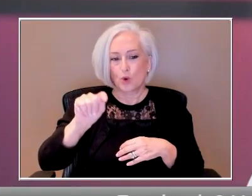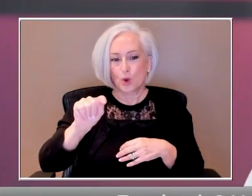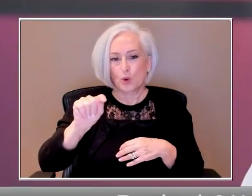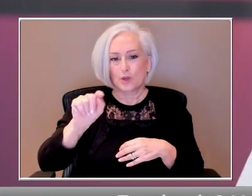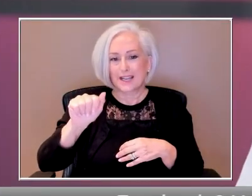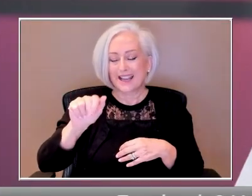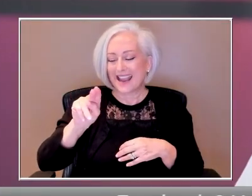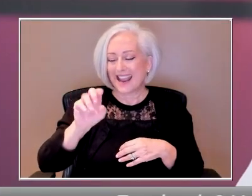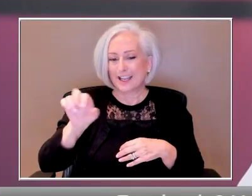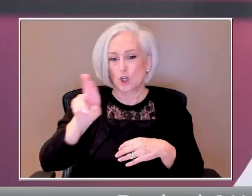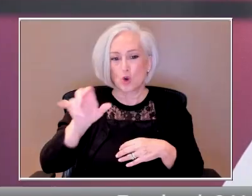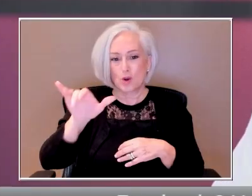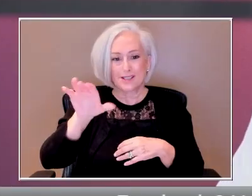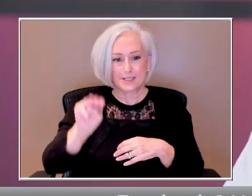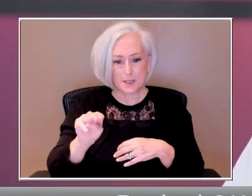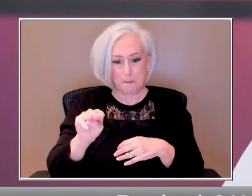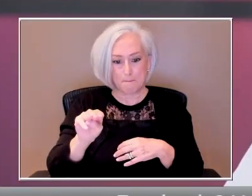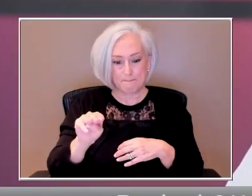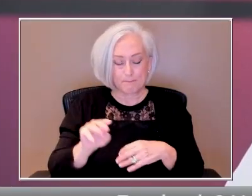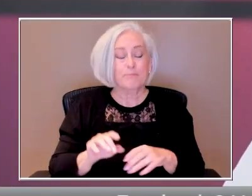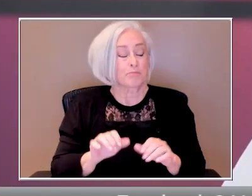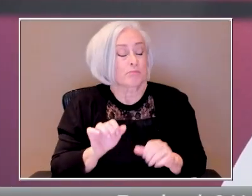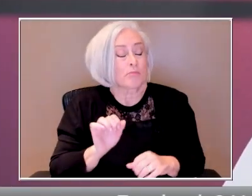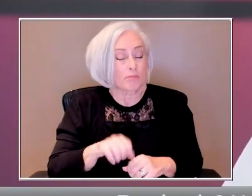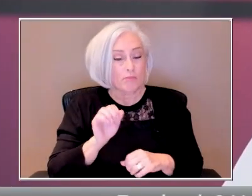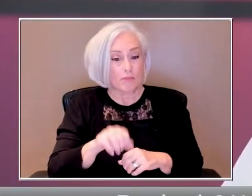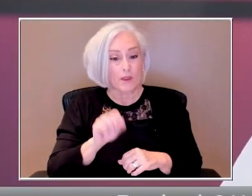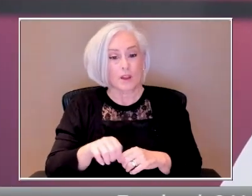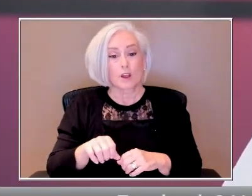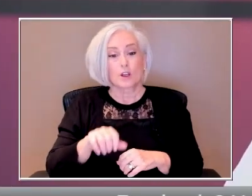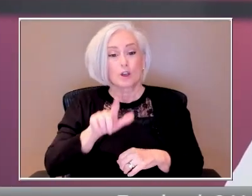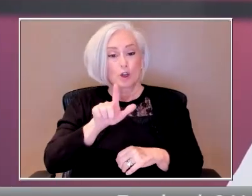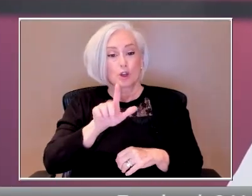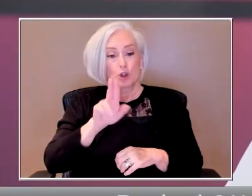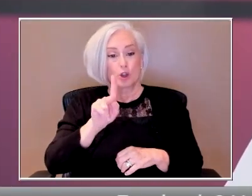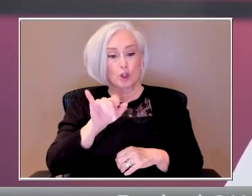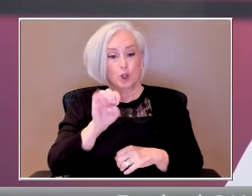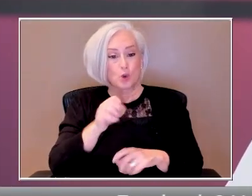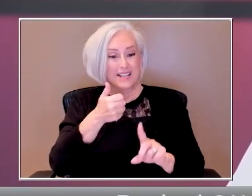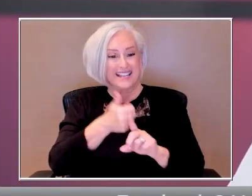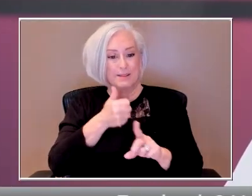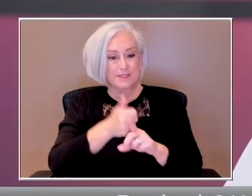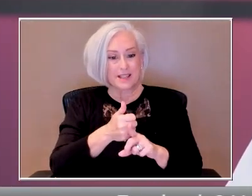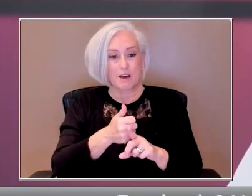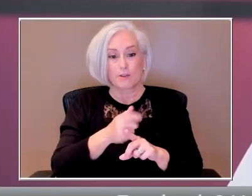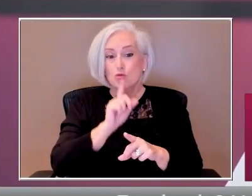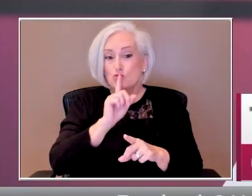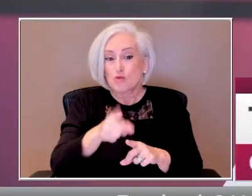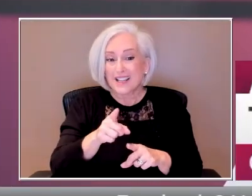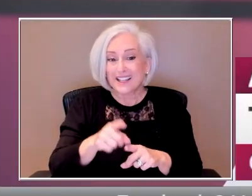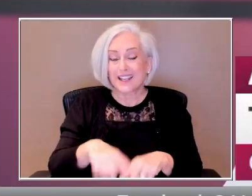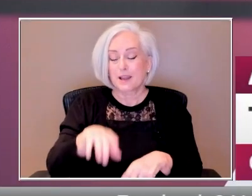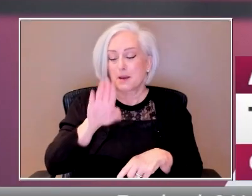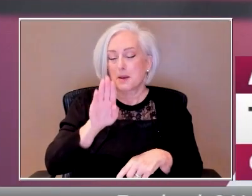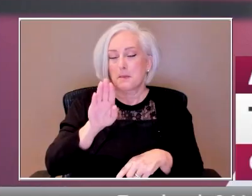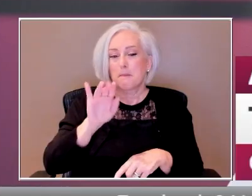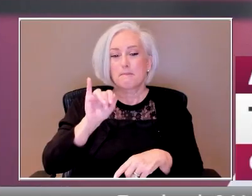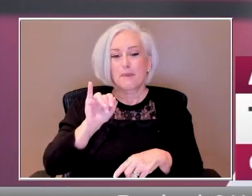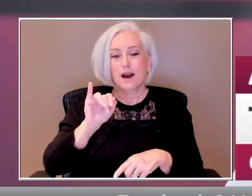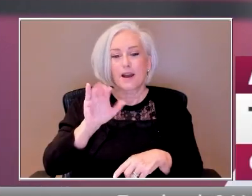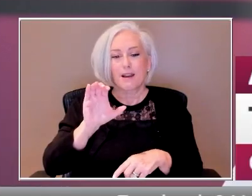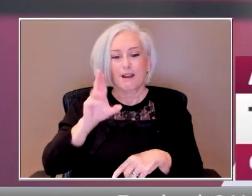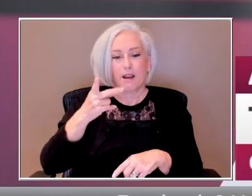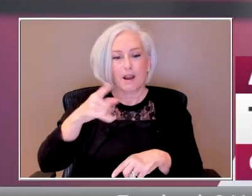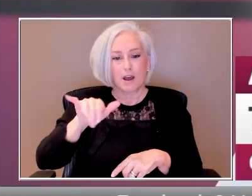just to even take a step back from that, Luke had a bicuspid aortic valve that he had known about for many years and was followed for. And what's